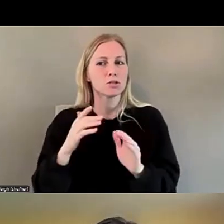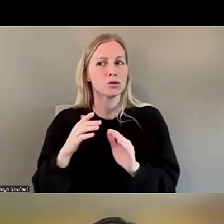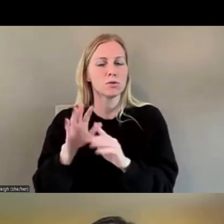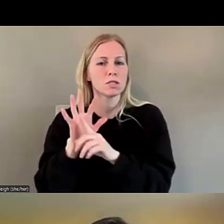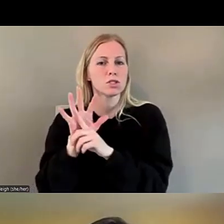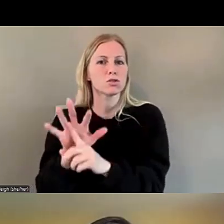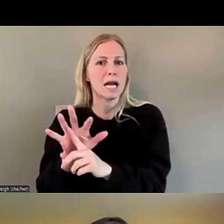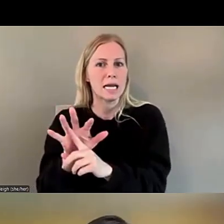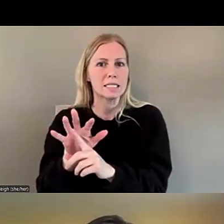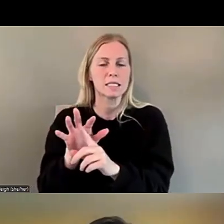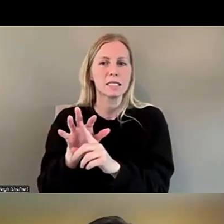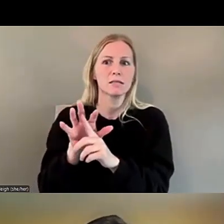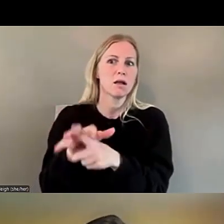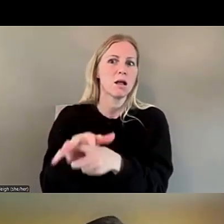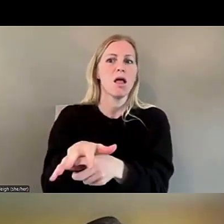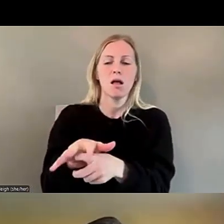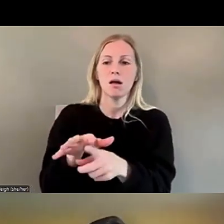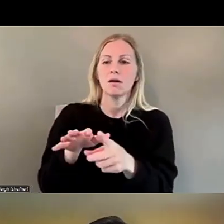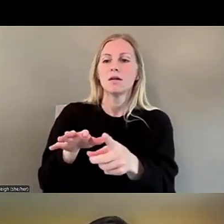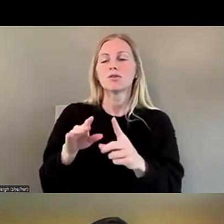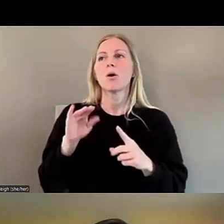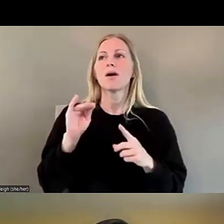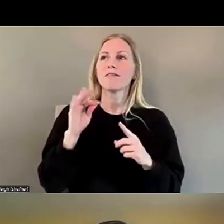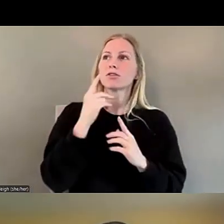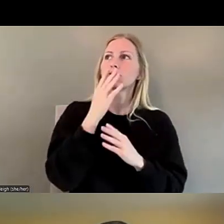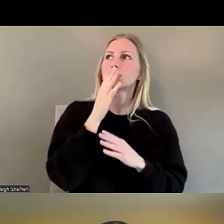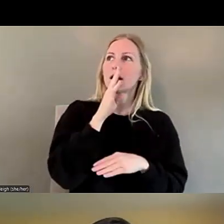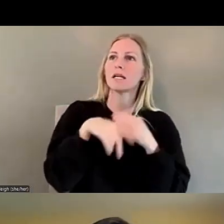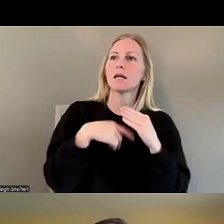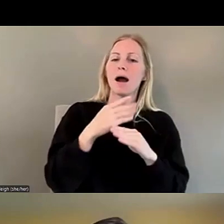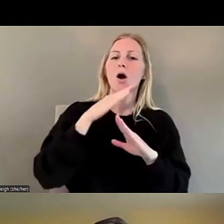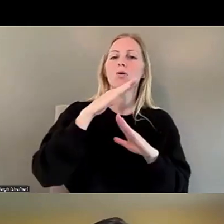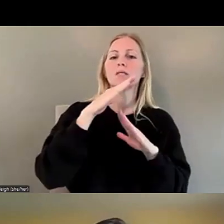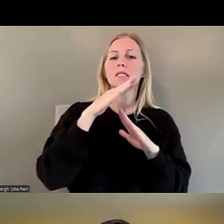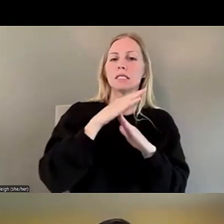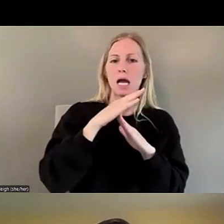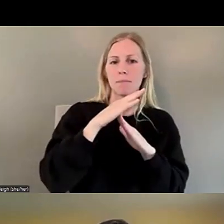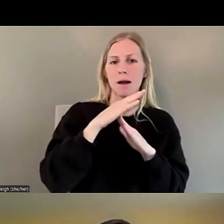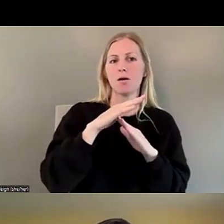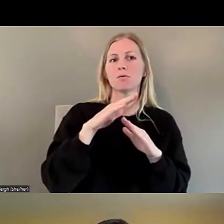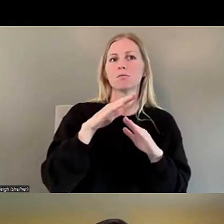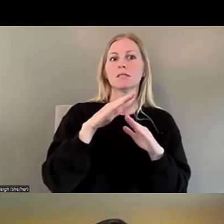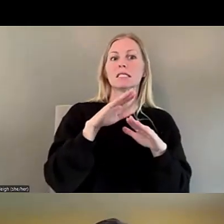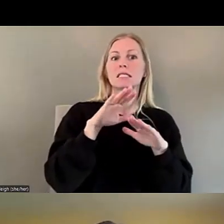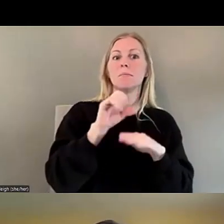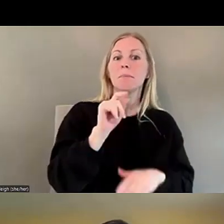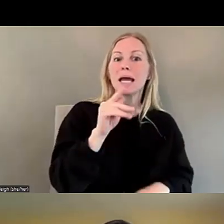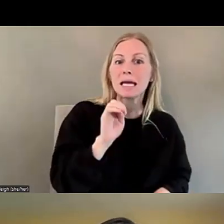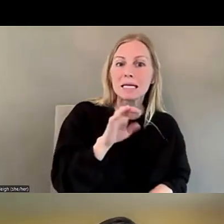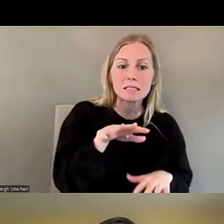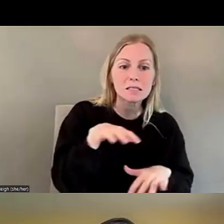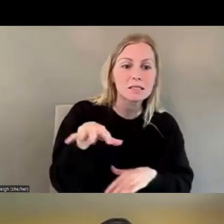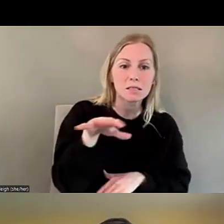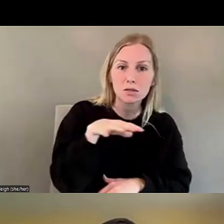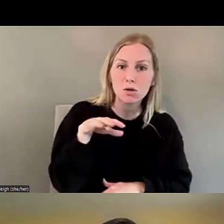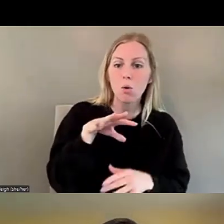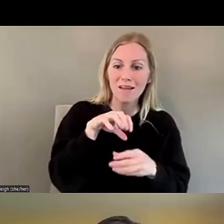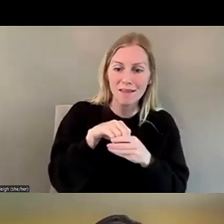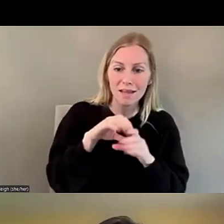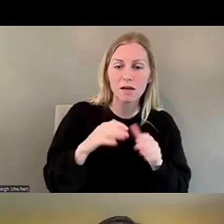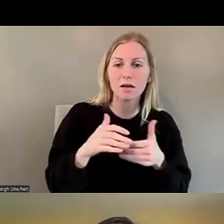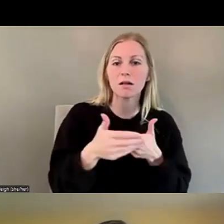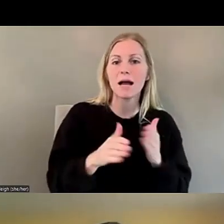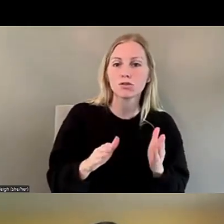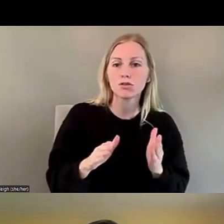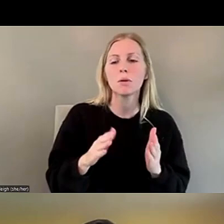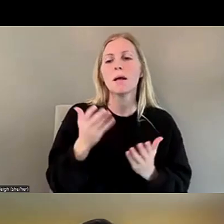a timeout space, like a corner of a classroom, and a student walks voluntarily to that space, or maybe with some support or guidance, gentle